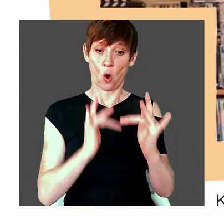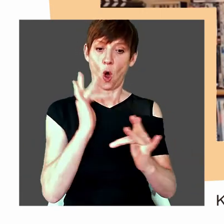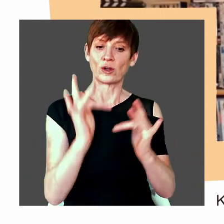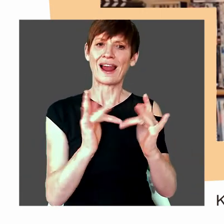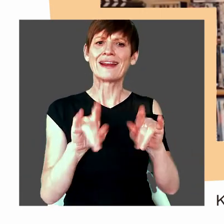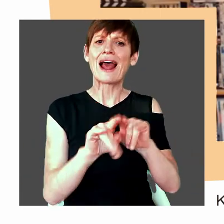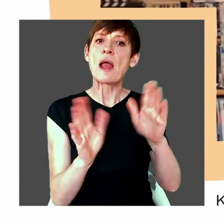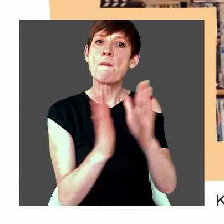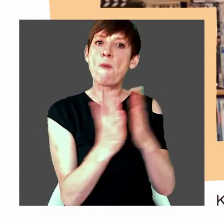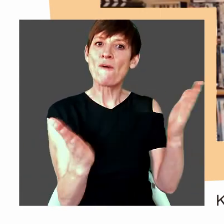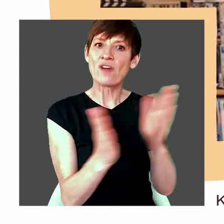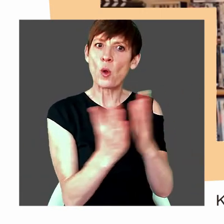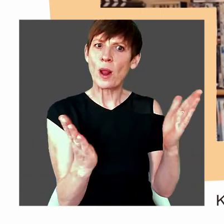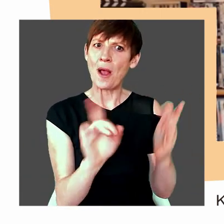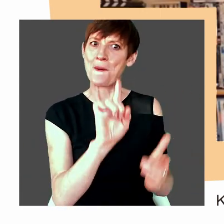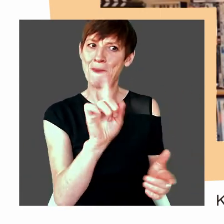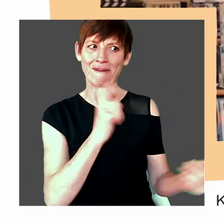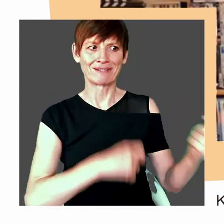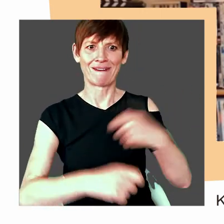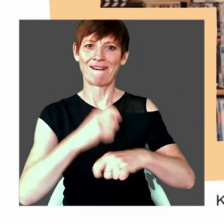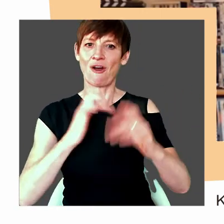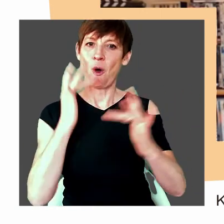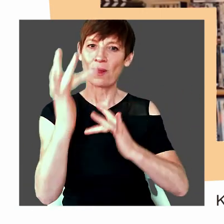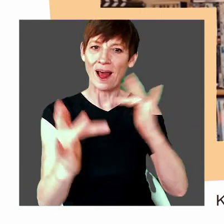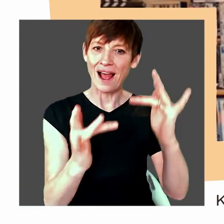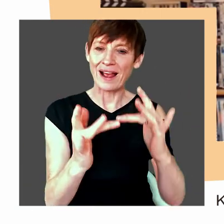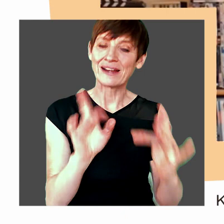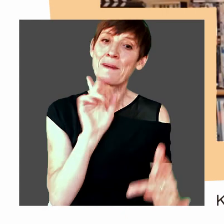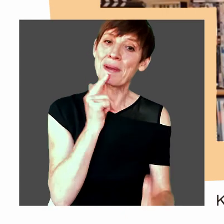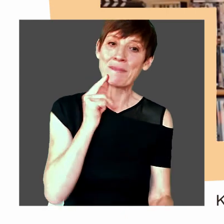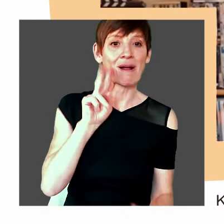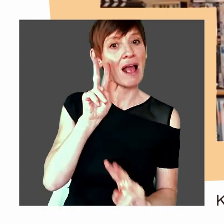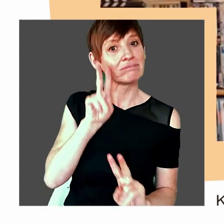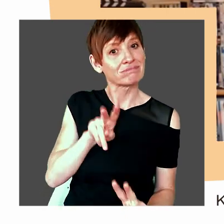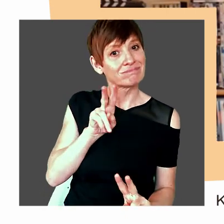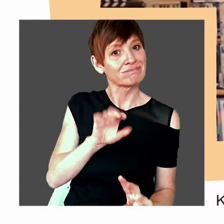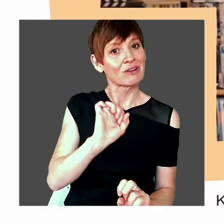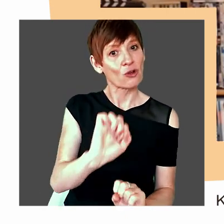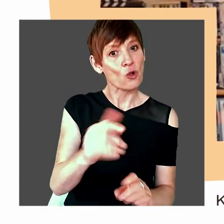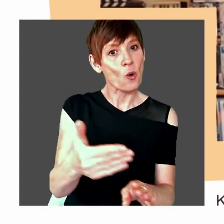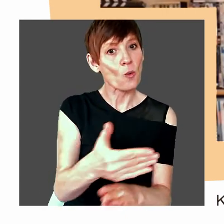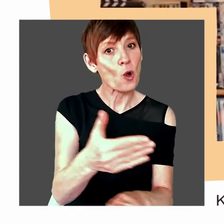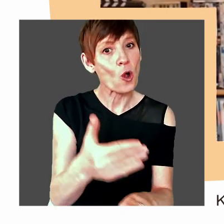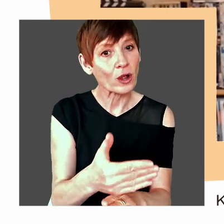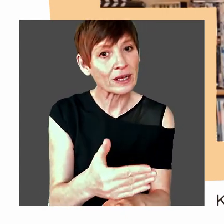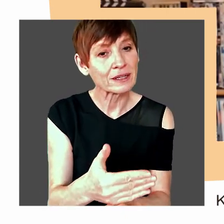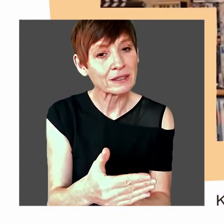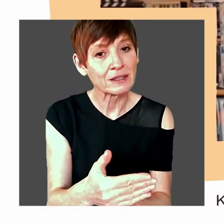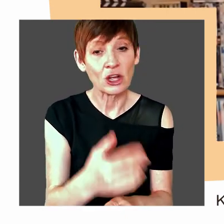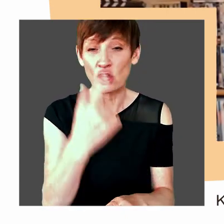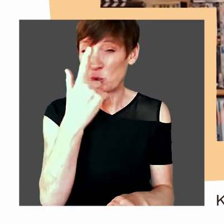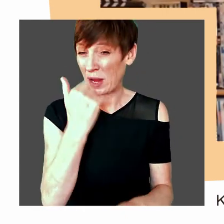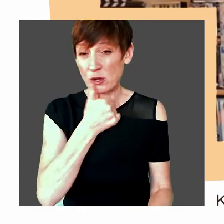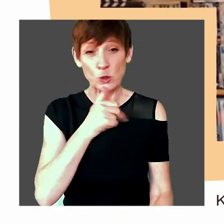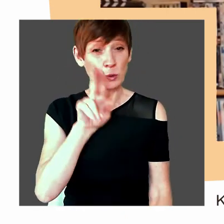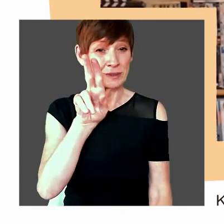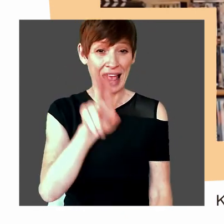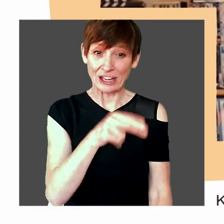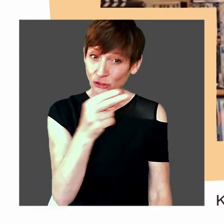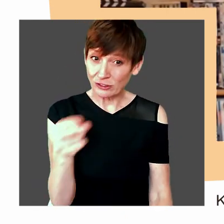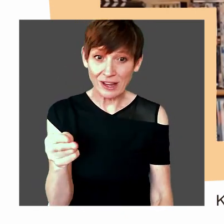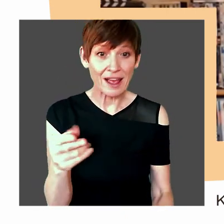and people can see what you are doing, and you can use some hashtags, and people, you